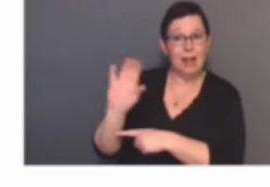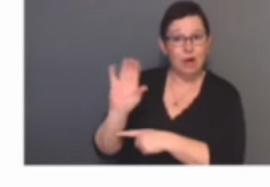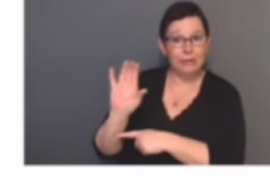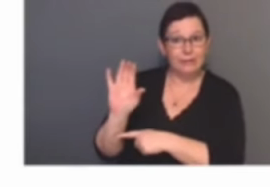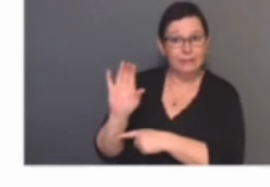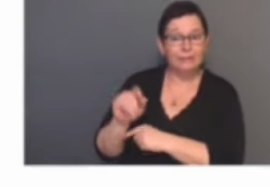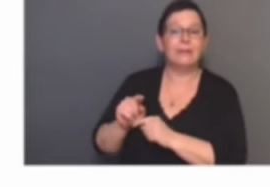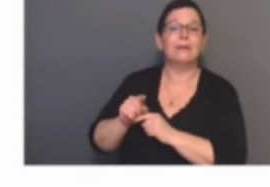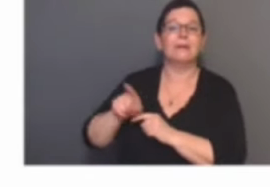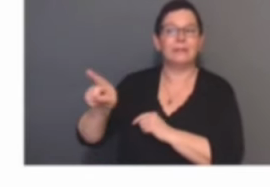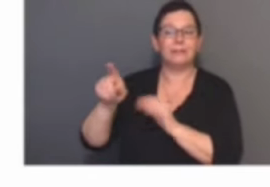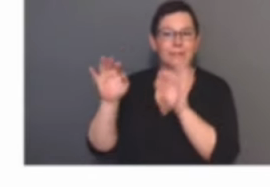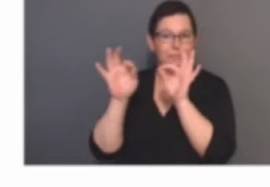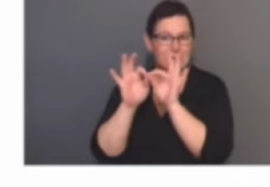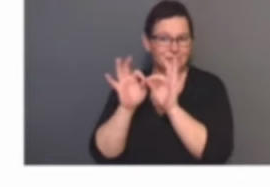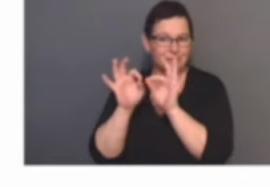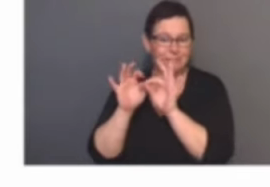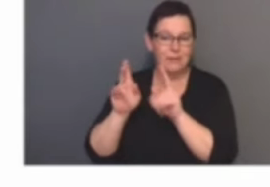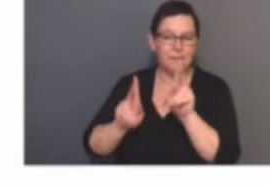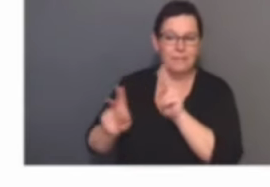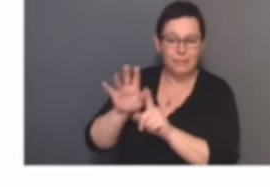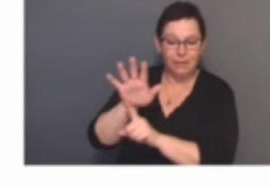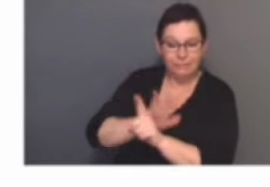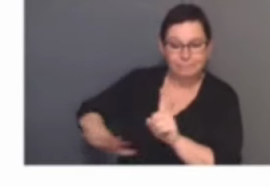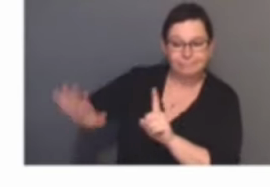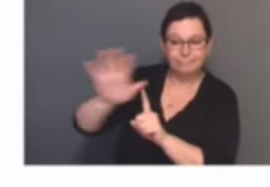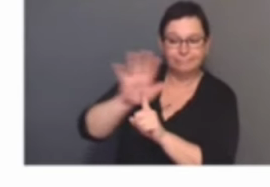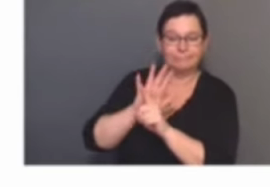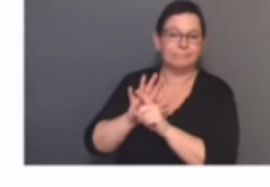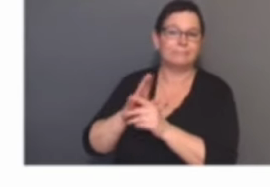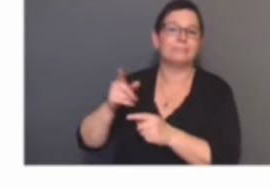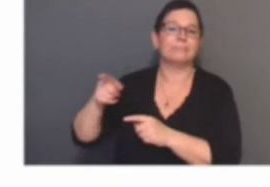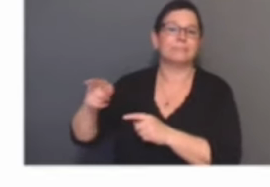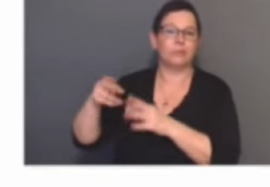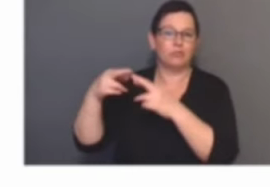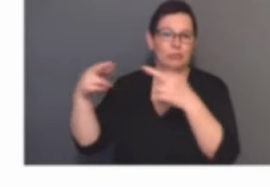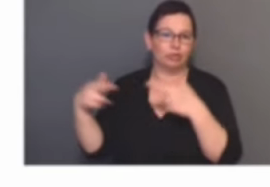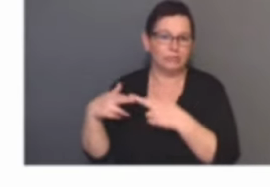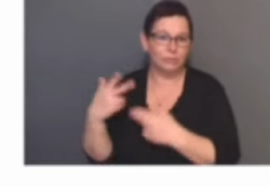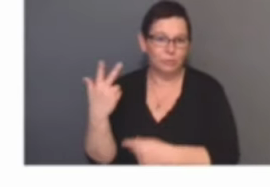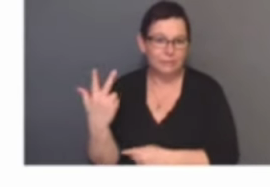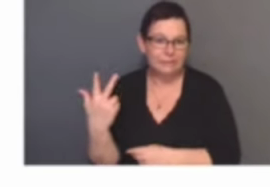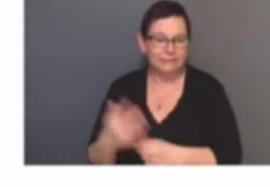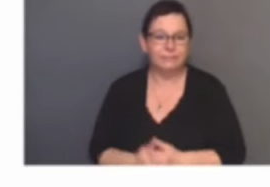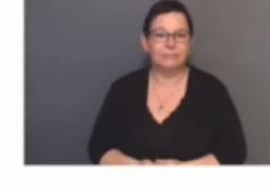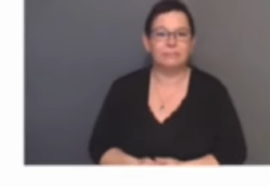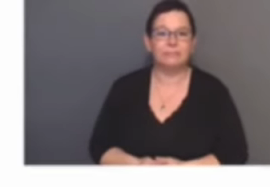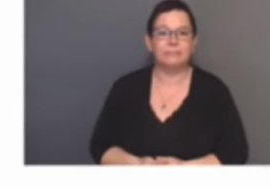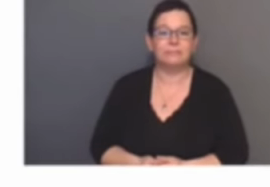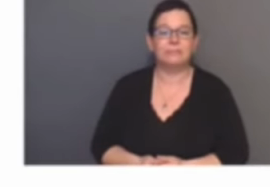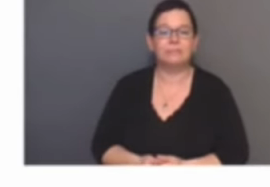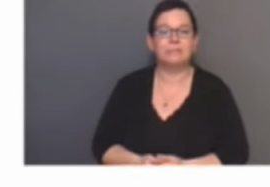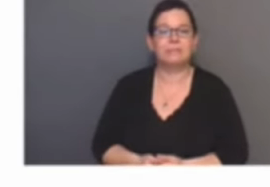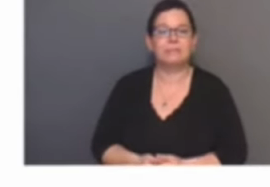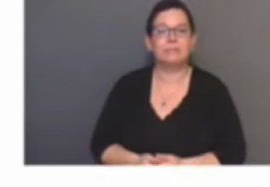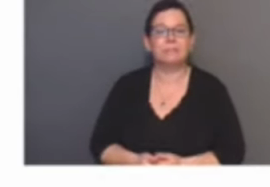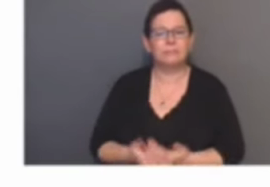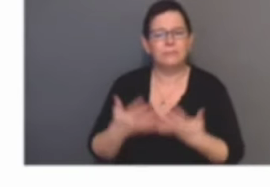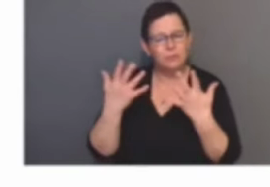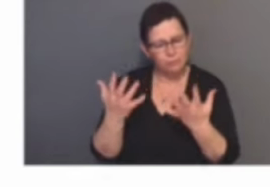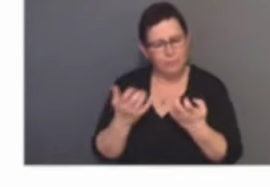I also want to acknowledge the lands on which you are gathered from coast to coast and invite you to take a